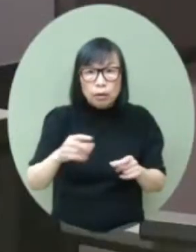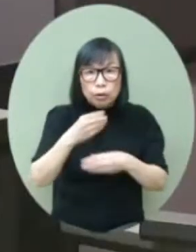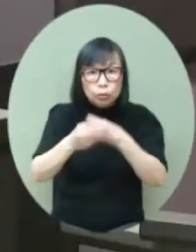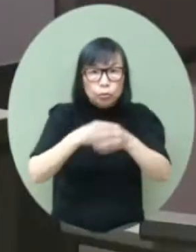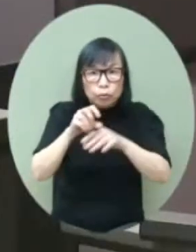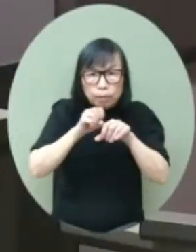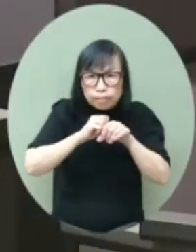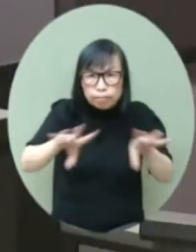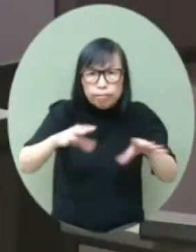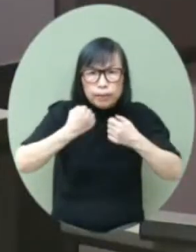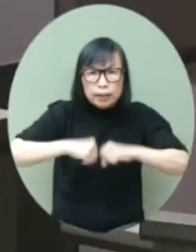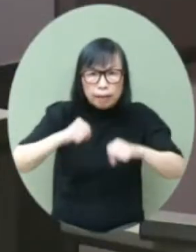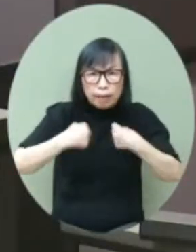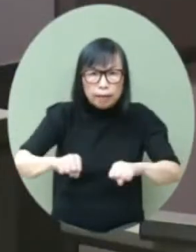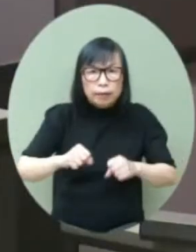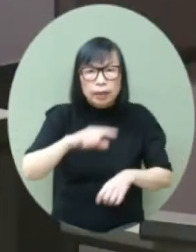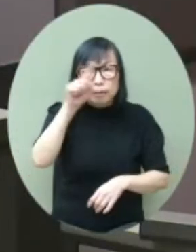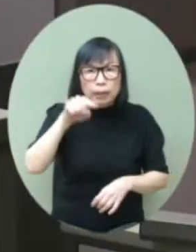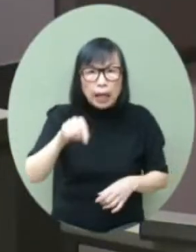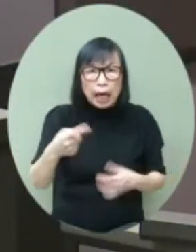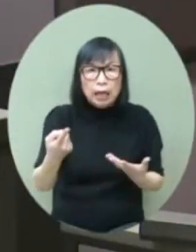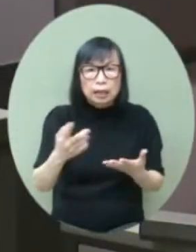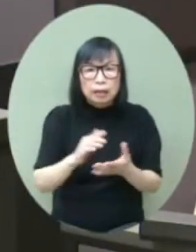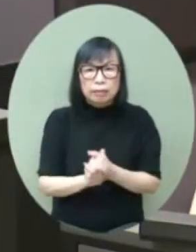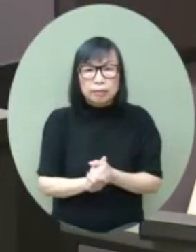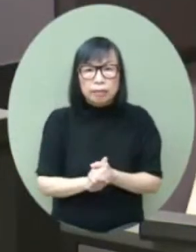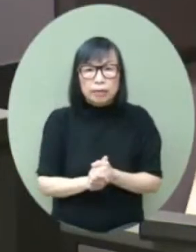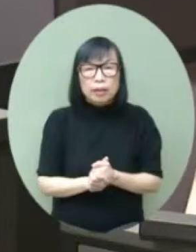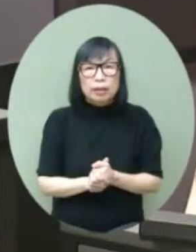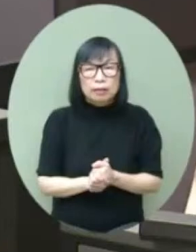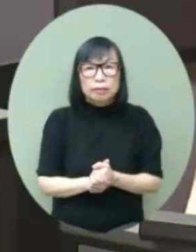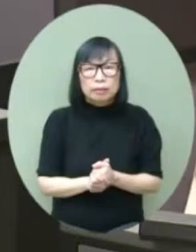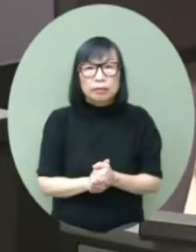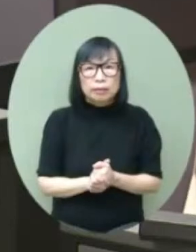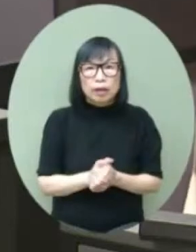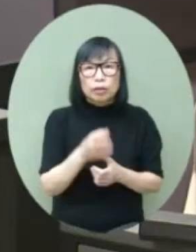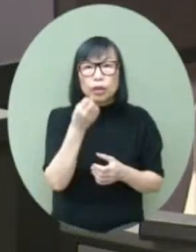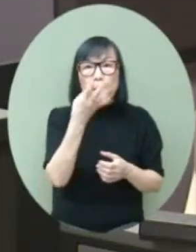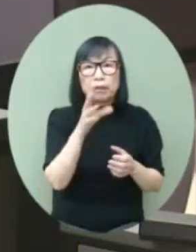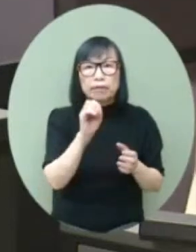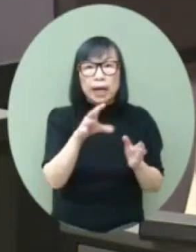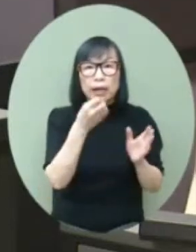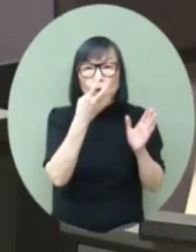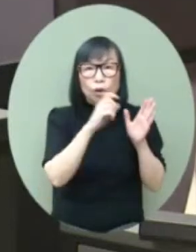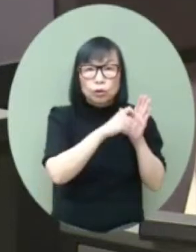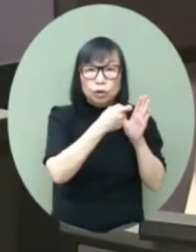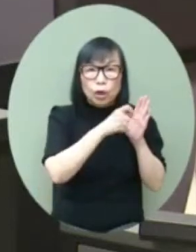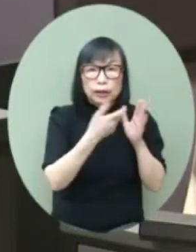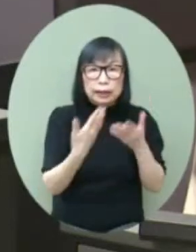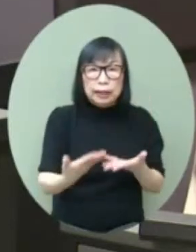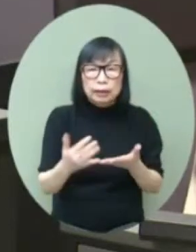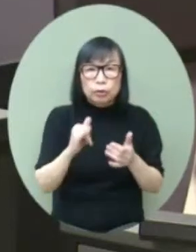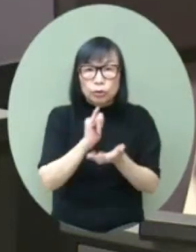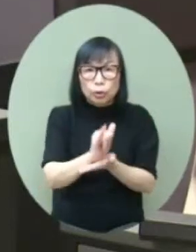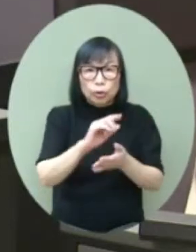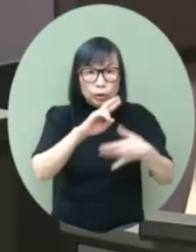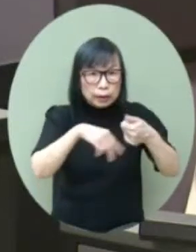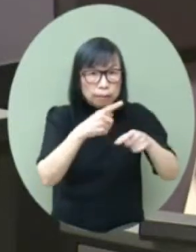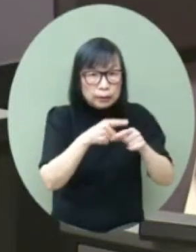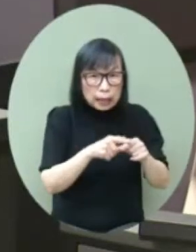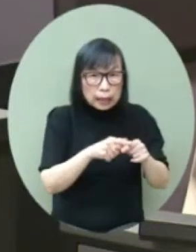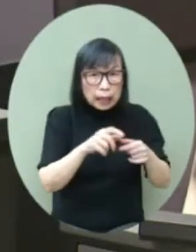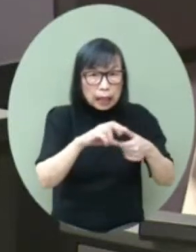spreader? Or is there any reason why she actually infected so many people? I'm sorry that we will only allow one more question. Will she